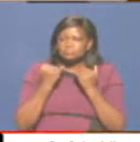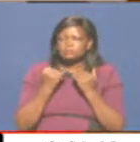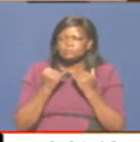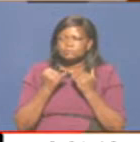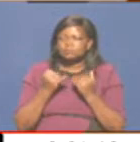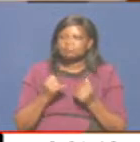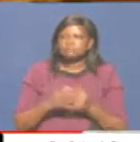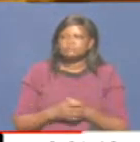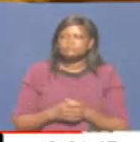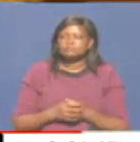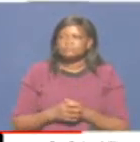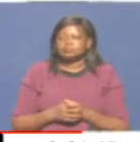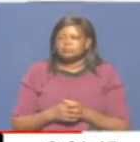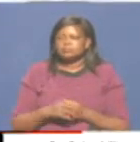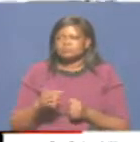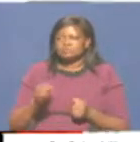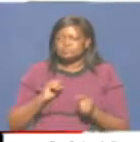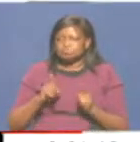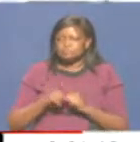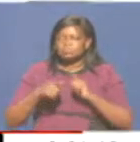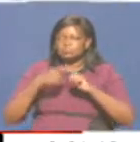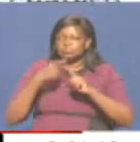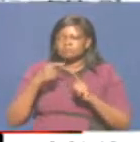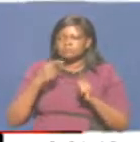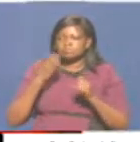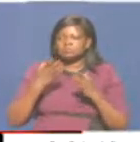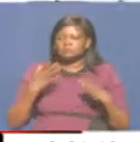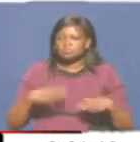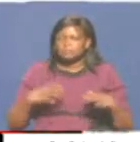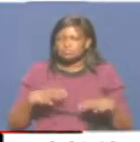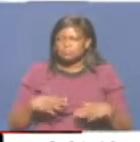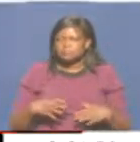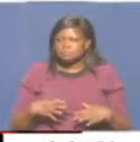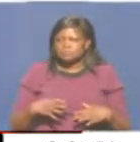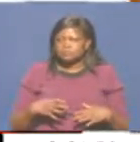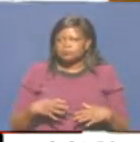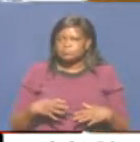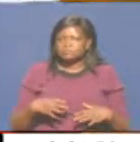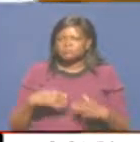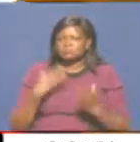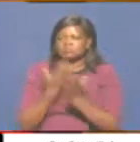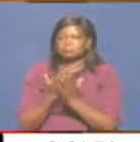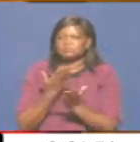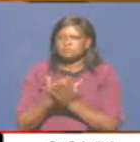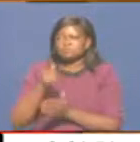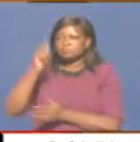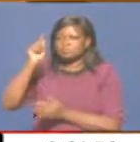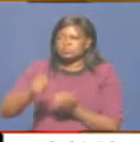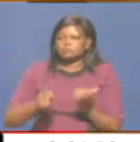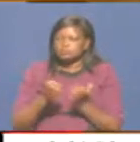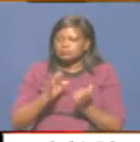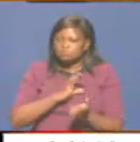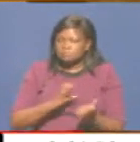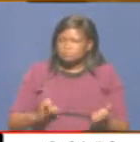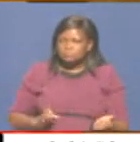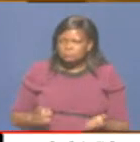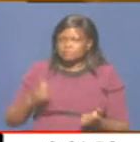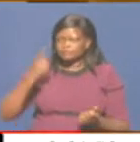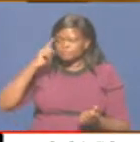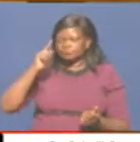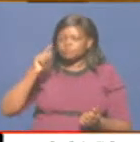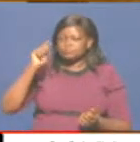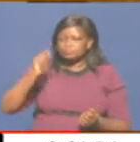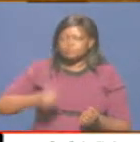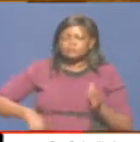the sister to the slain businessman Gabriel Heine van Straten has now petitioned the Judicial Service Commission for the judge's